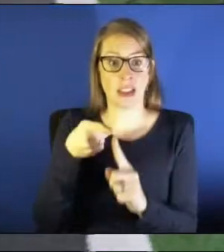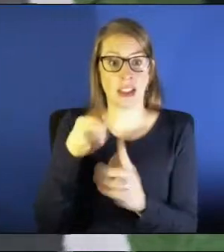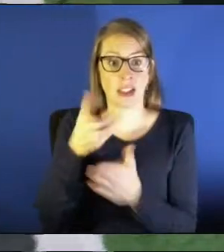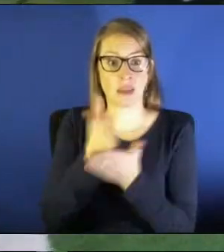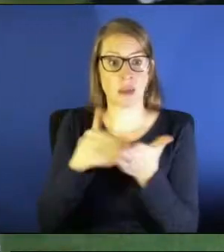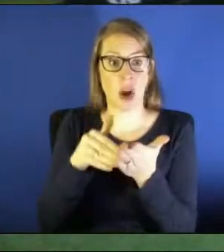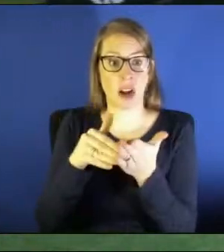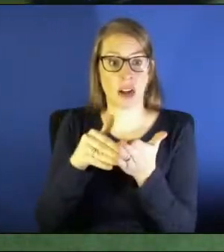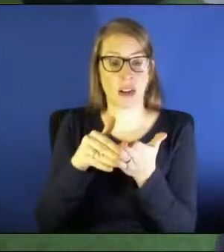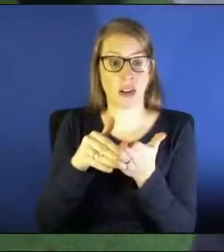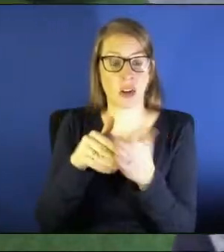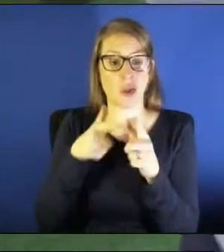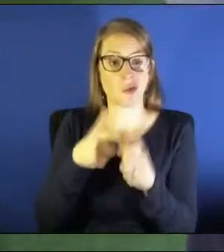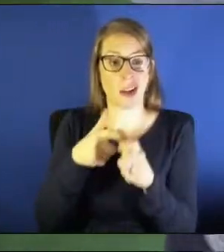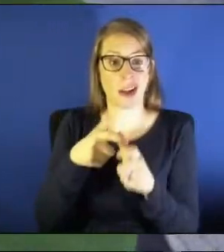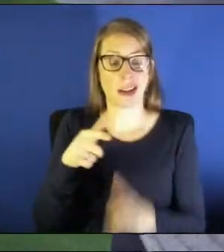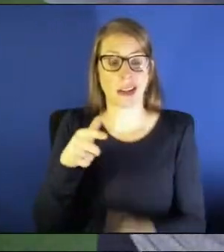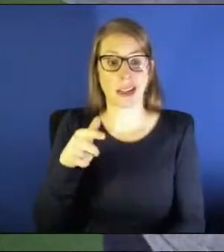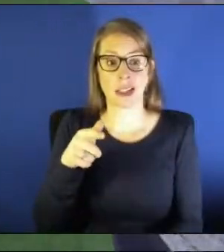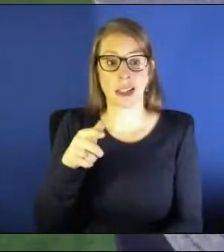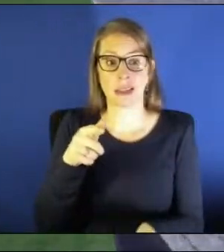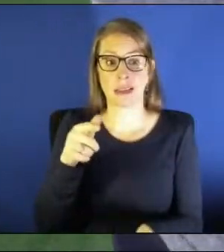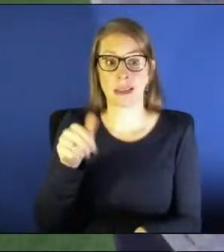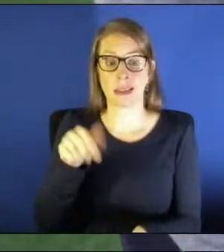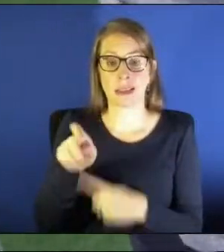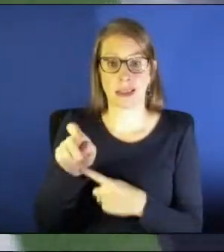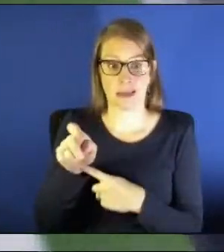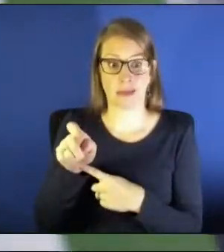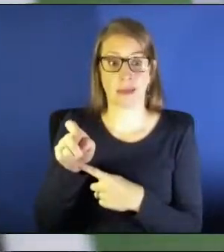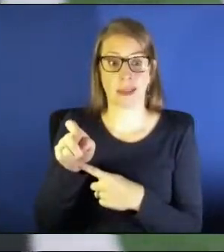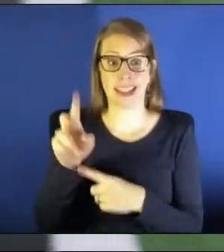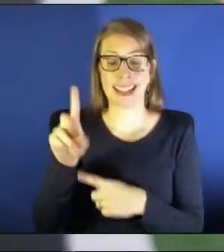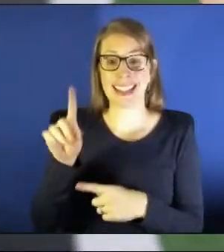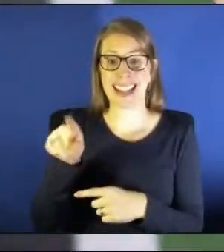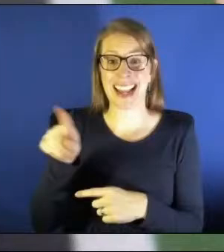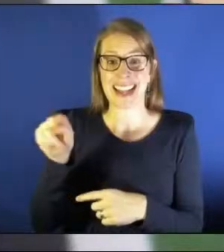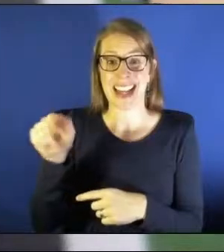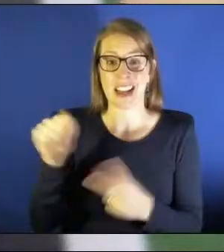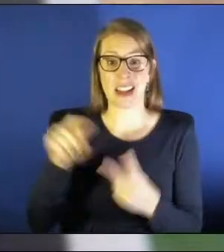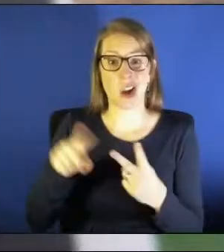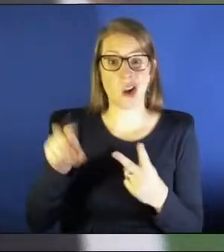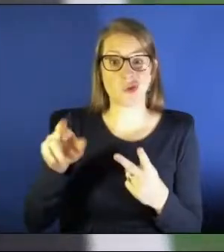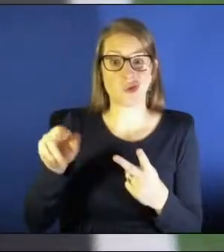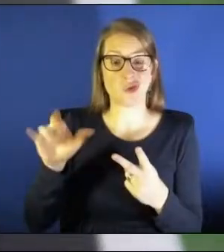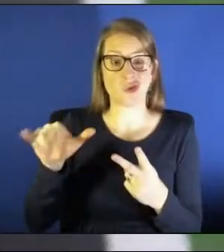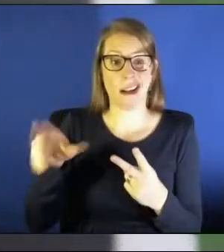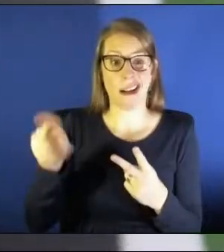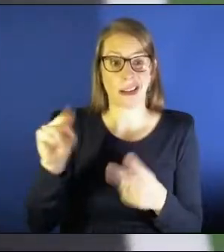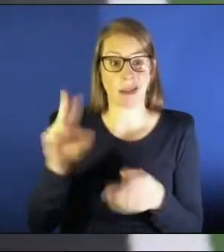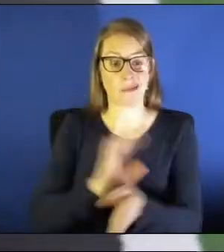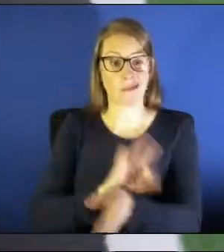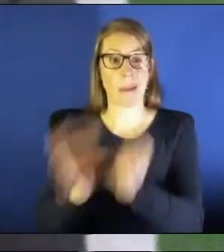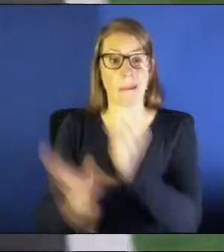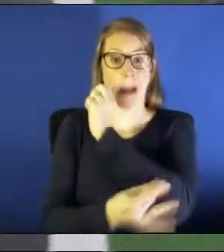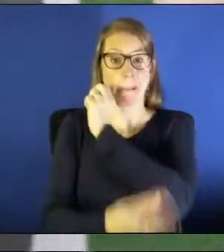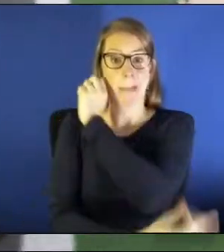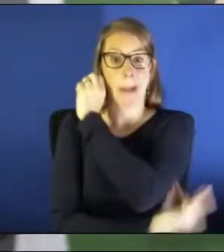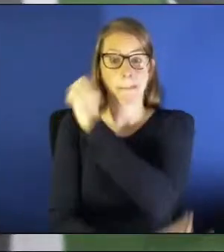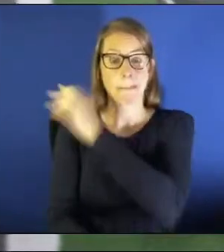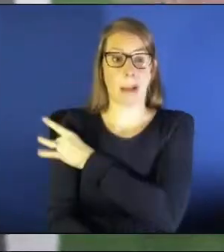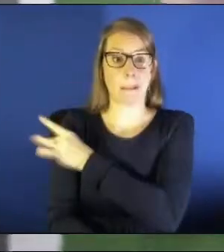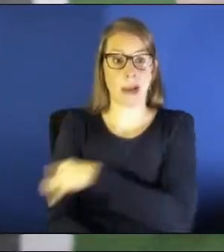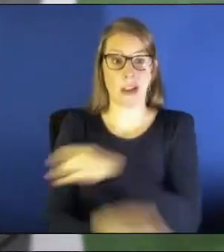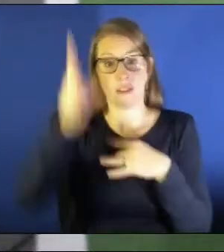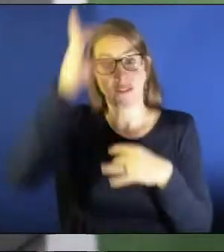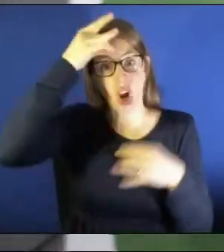program, and there are these tiny little probes that Dana and Ryan have hooked up to me. They're all over my body, even on my forehead